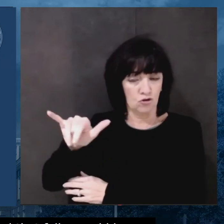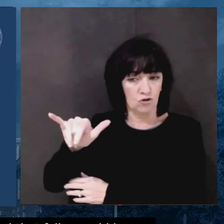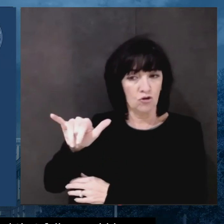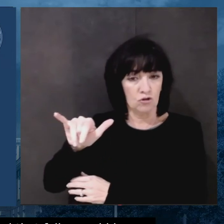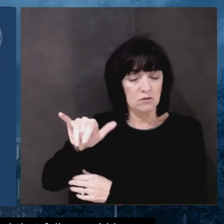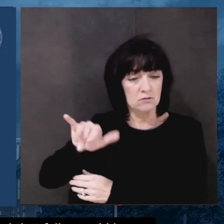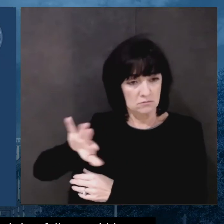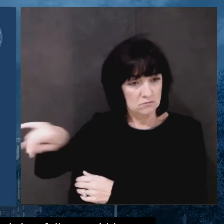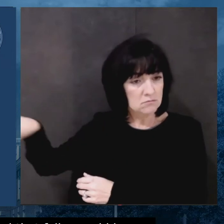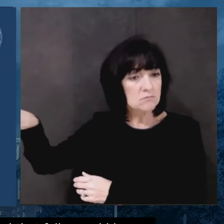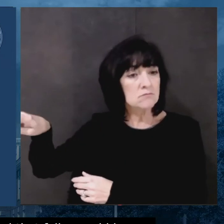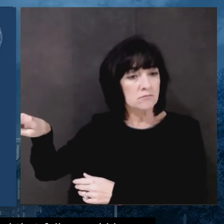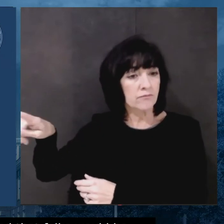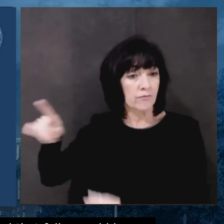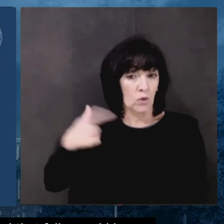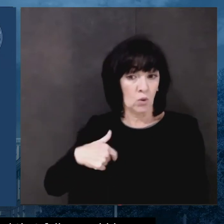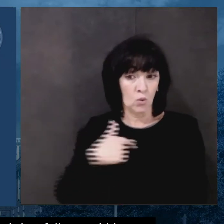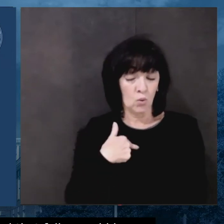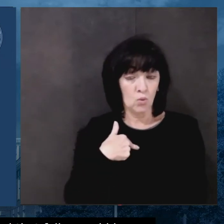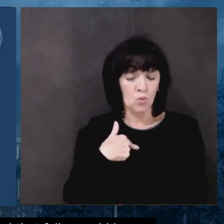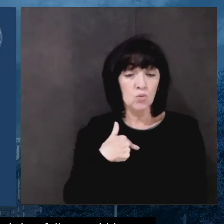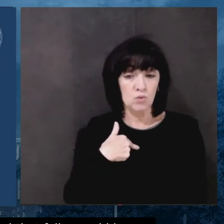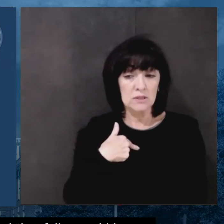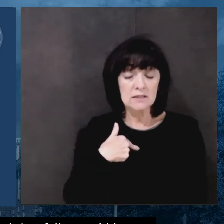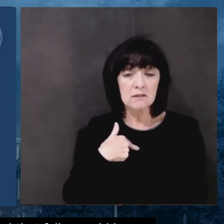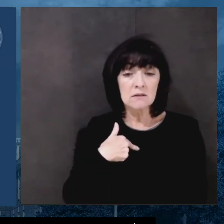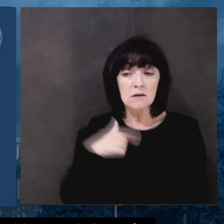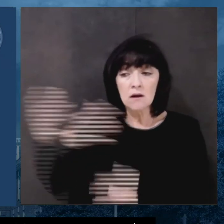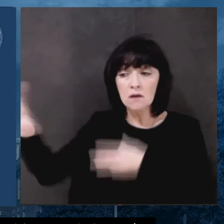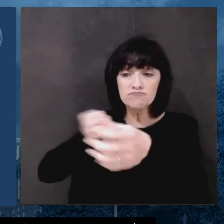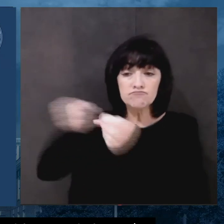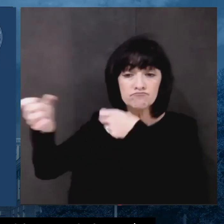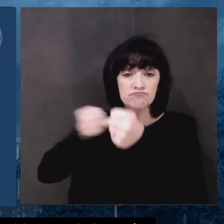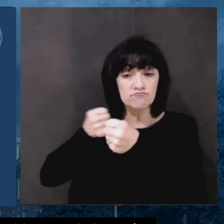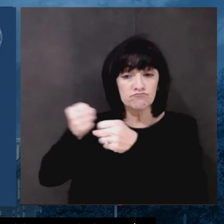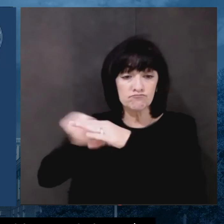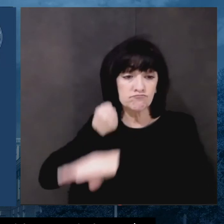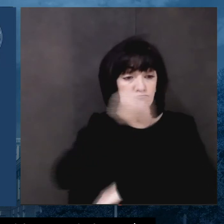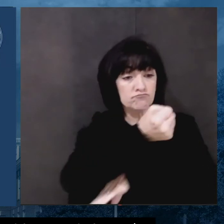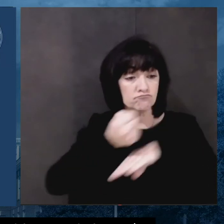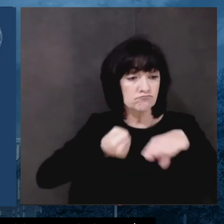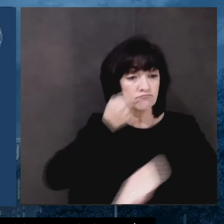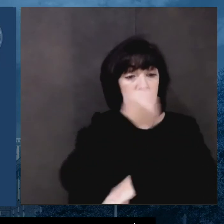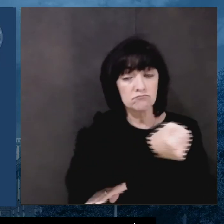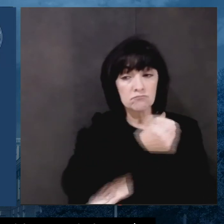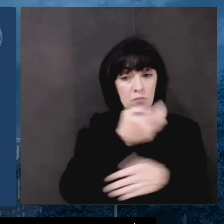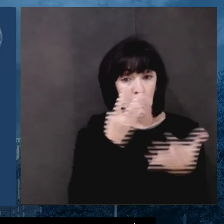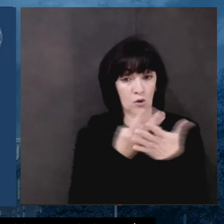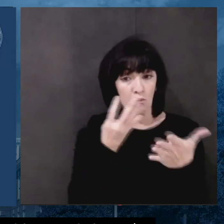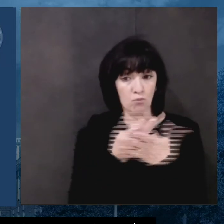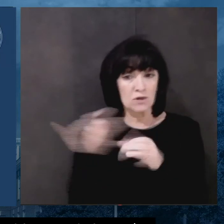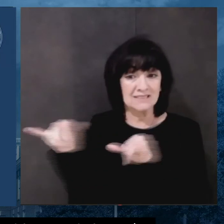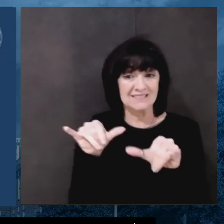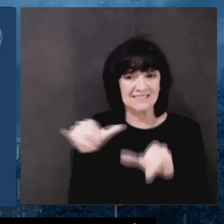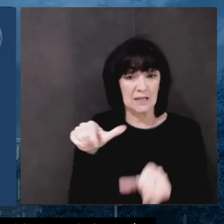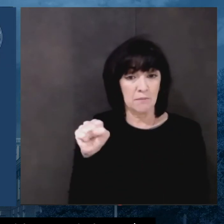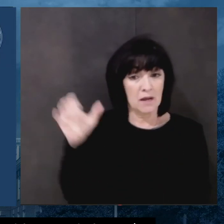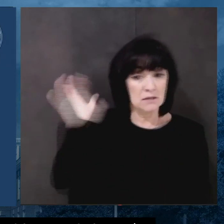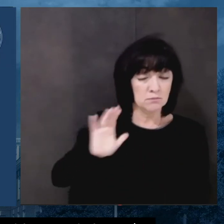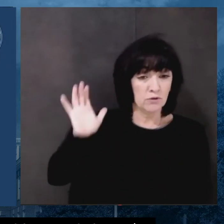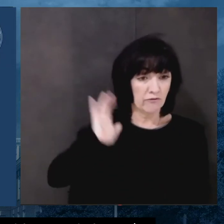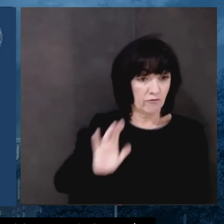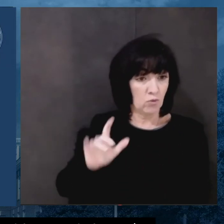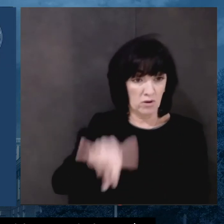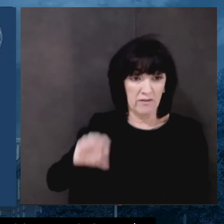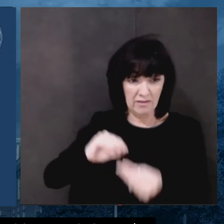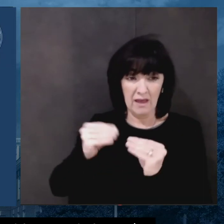and detaining as many in normal circumstances. The numbers are way down, somewhere